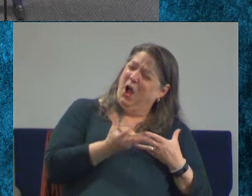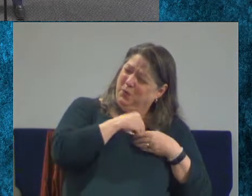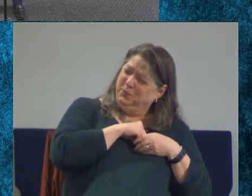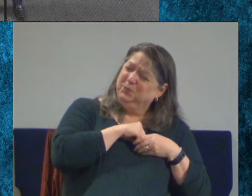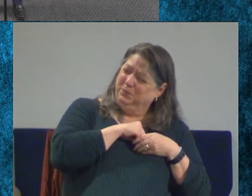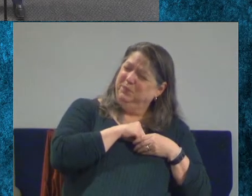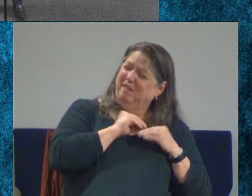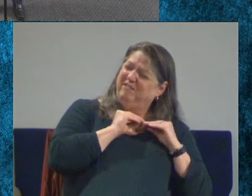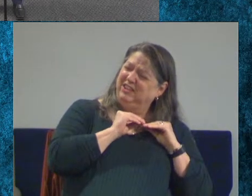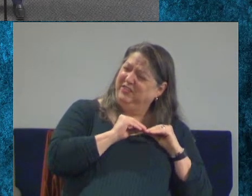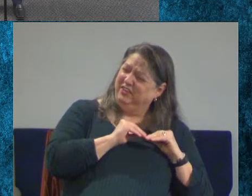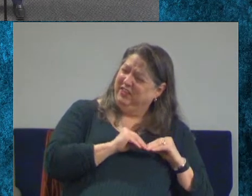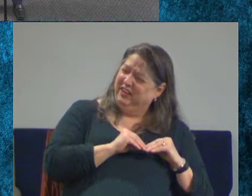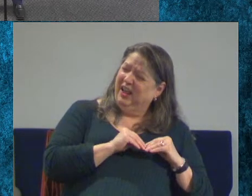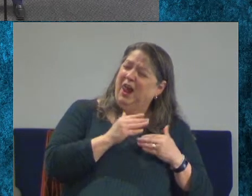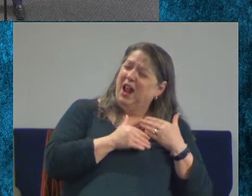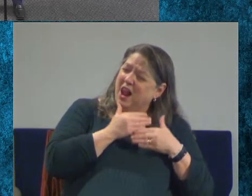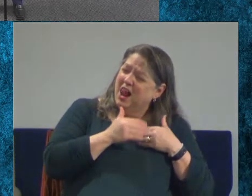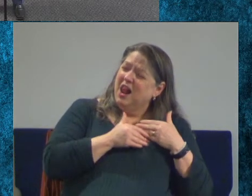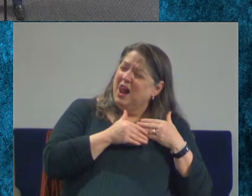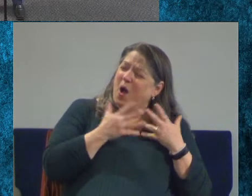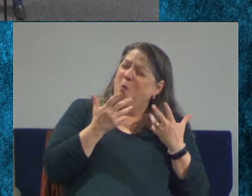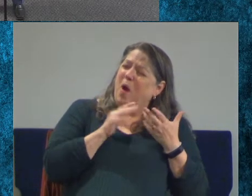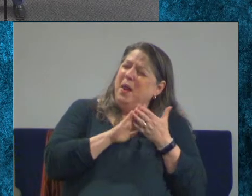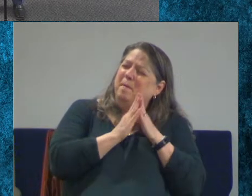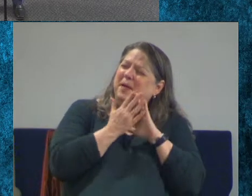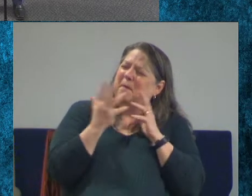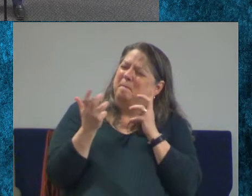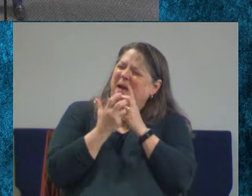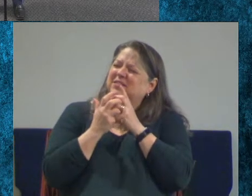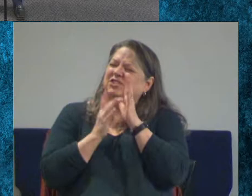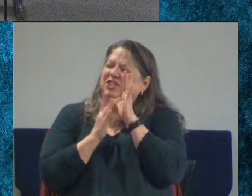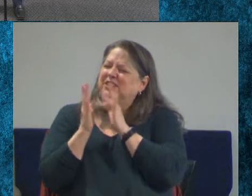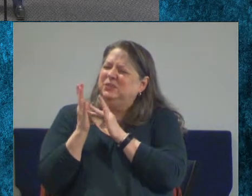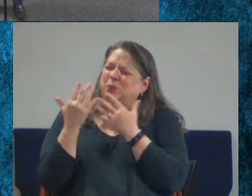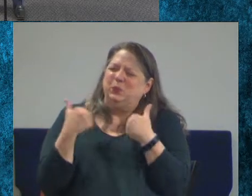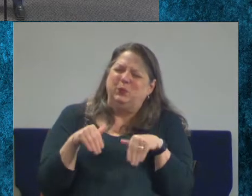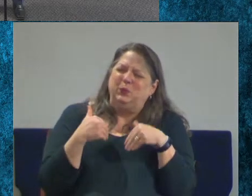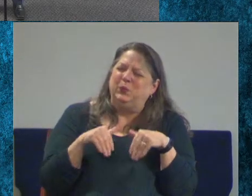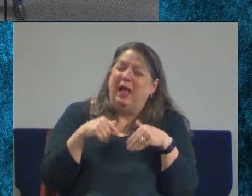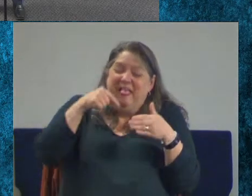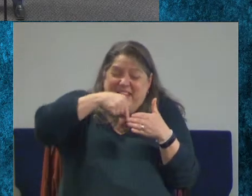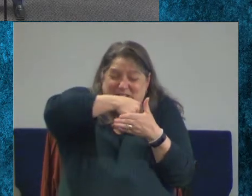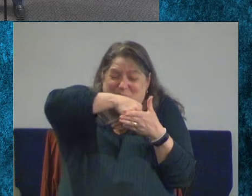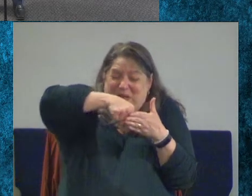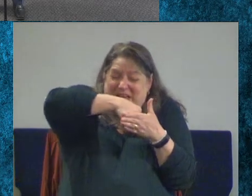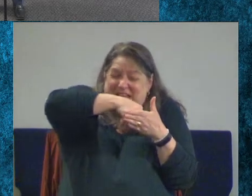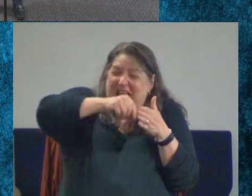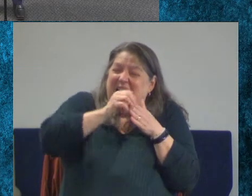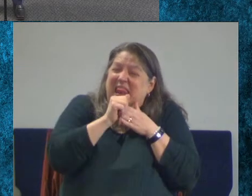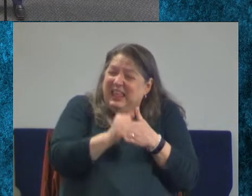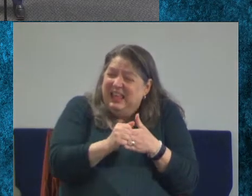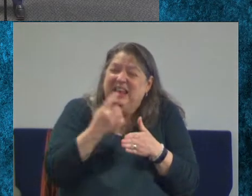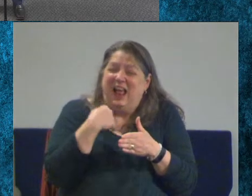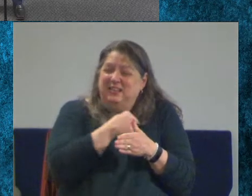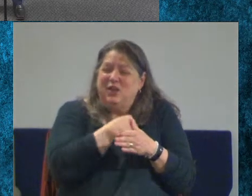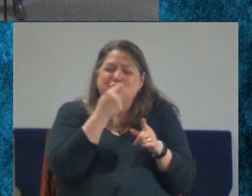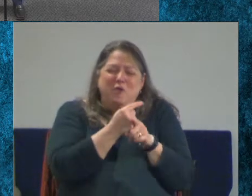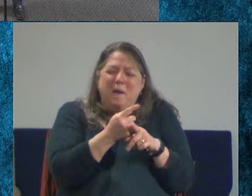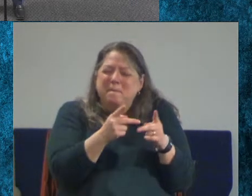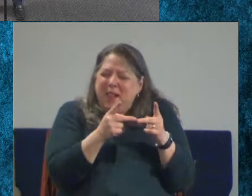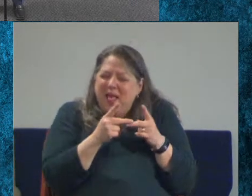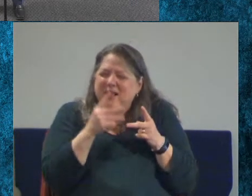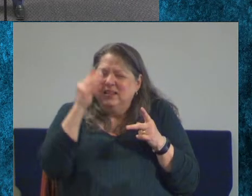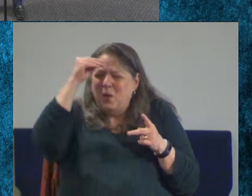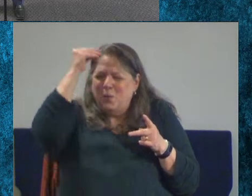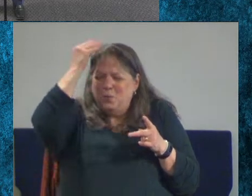of us, that we would be like our Savior. We commit this week to you, Lord. Guide and direct us. Bless us, use us, anoint